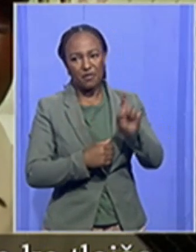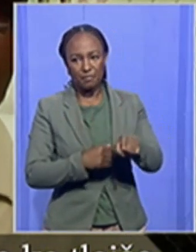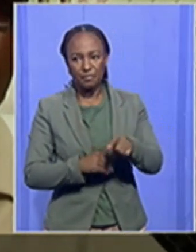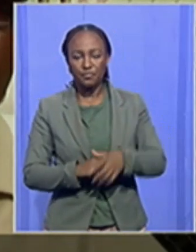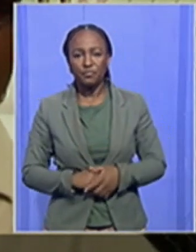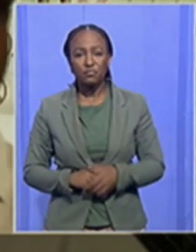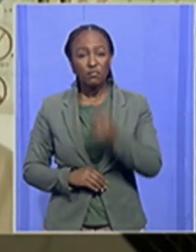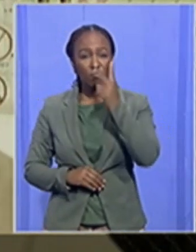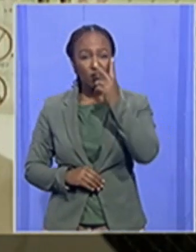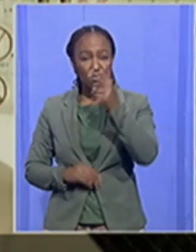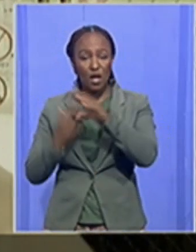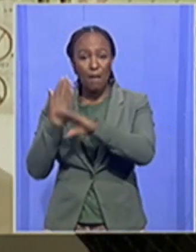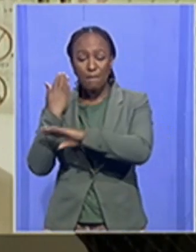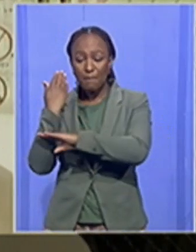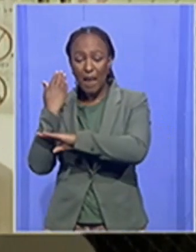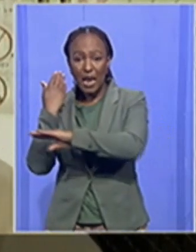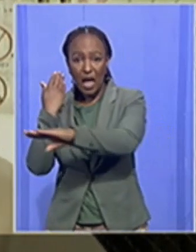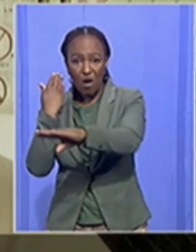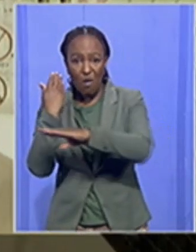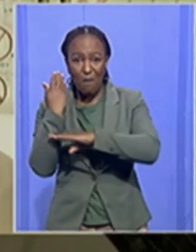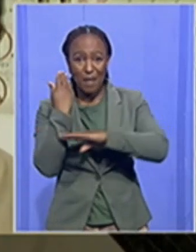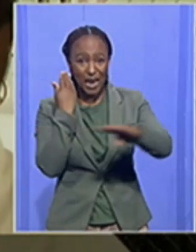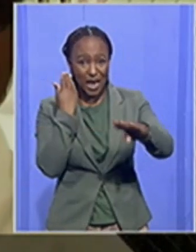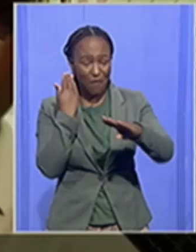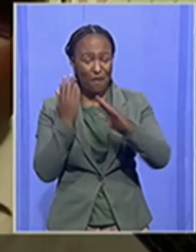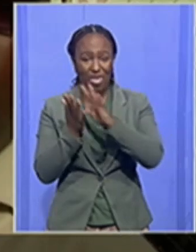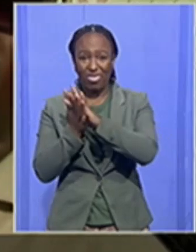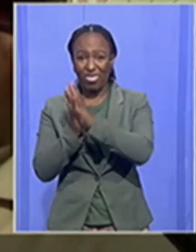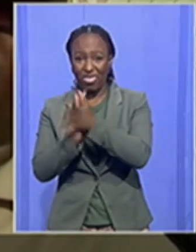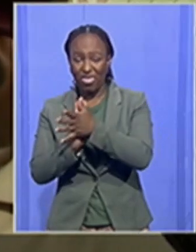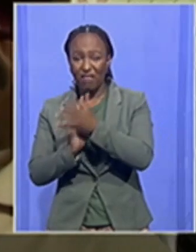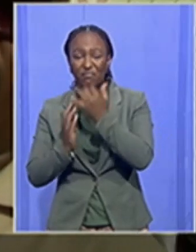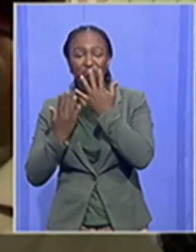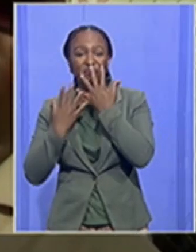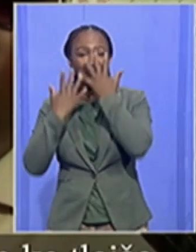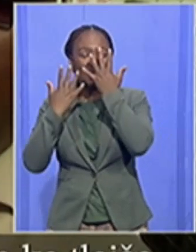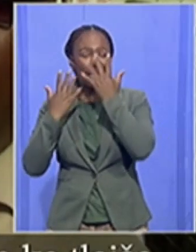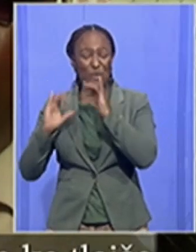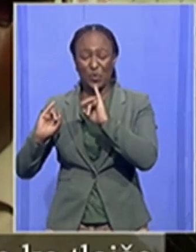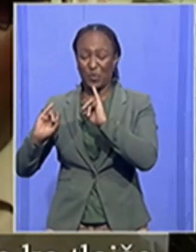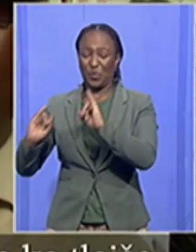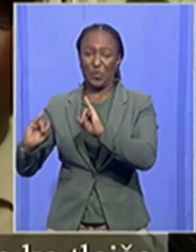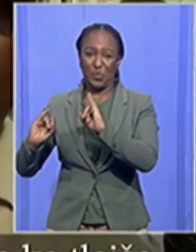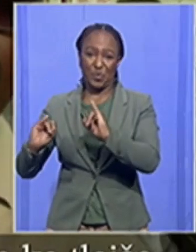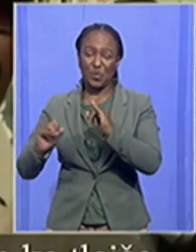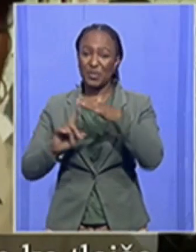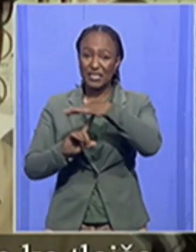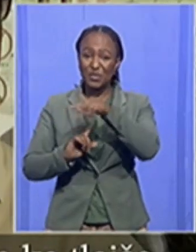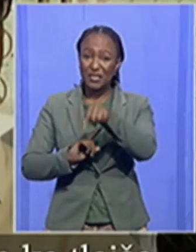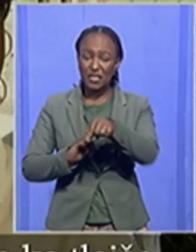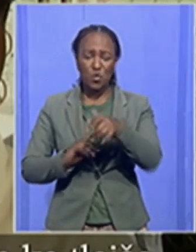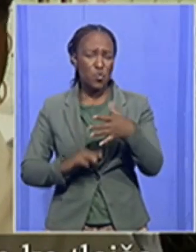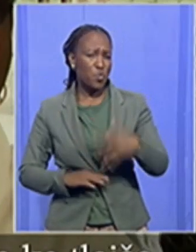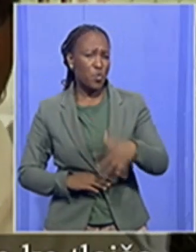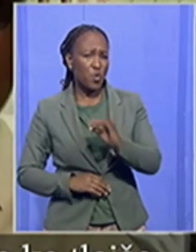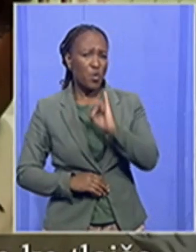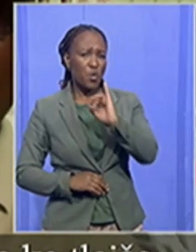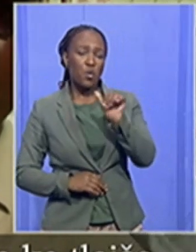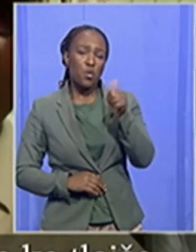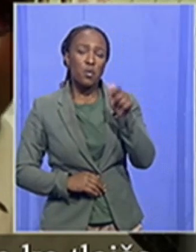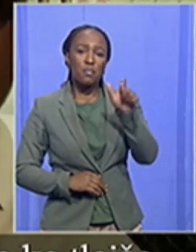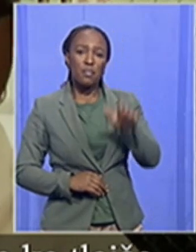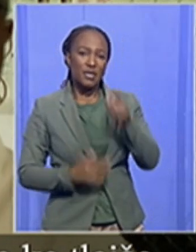robala mona a senyegile monkgo ga o ga botse seemo le tikologo e ba dula mo go yona ga e ga botse o kolele o mongwe wa balwetši a tlhalosa